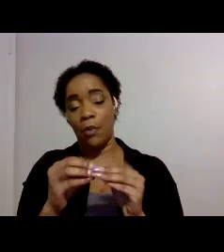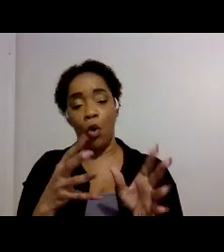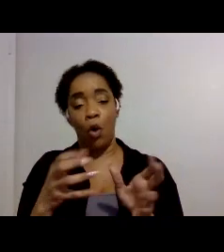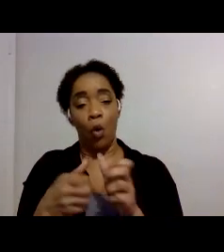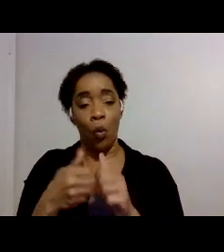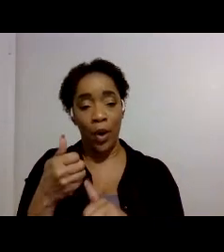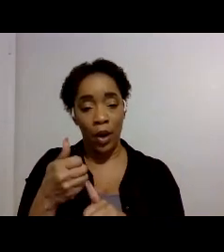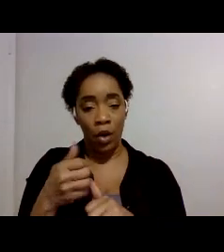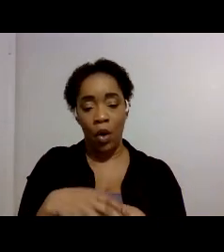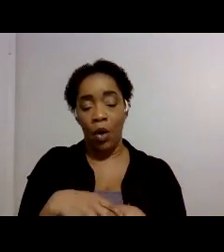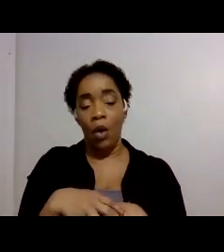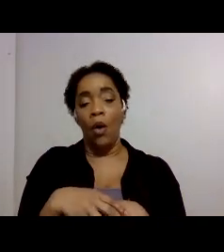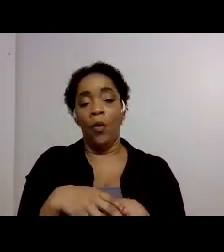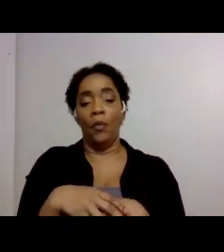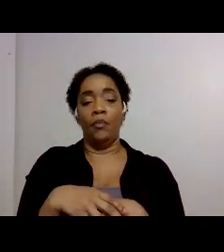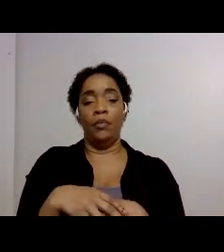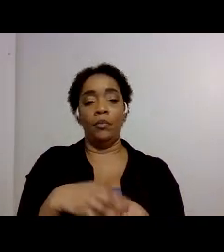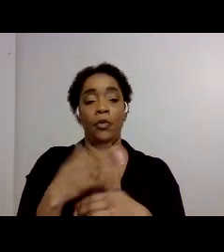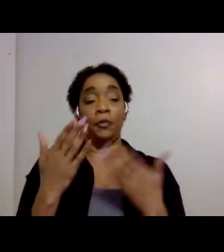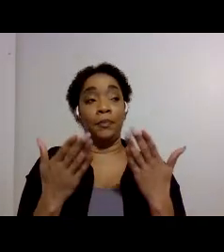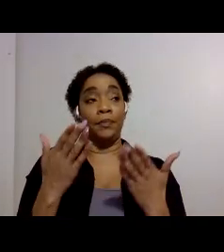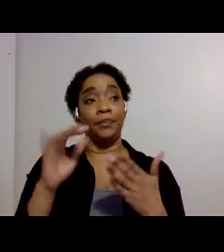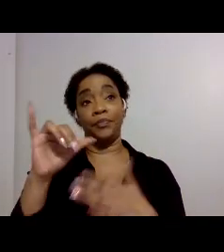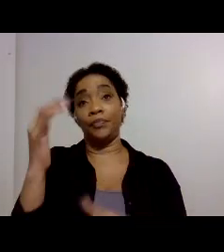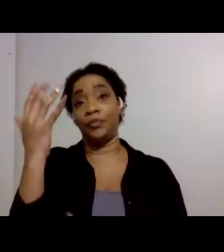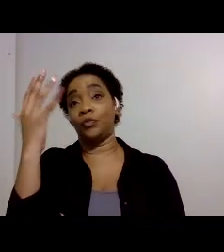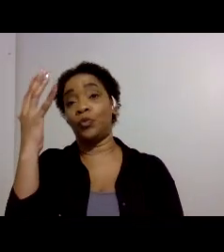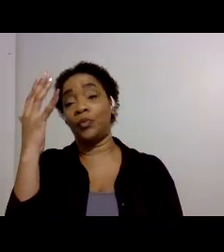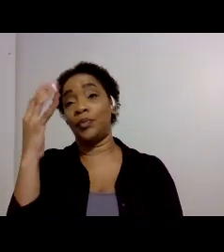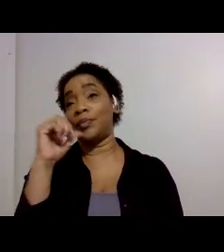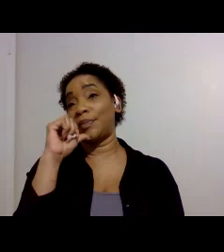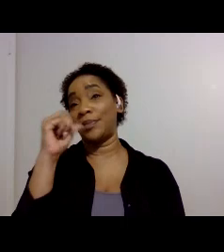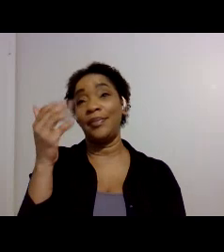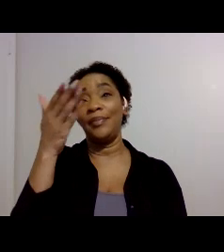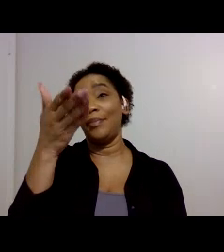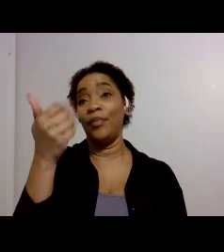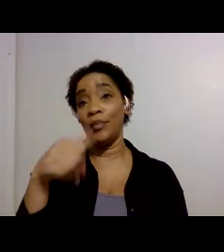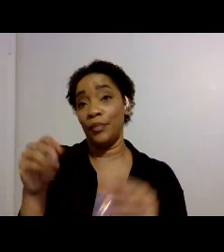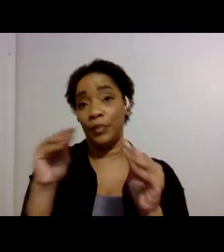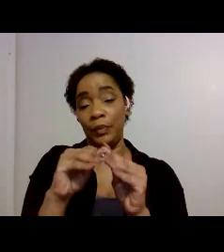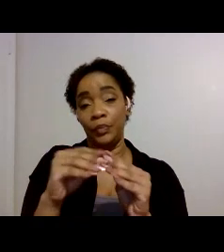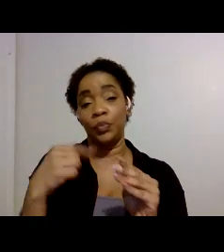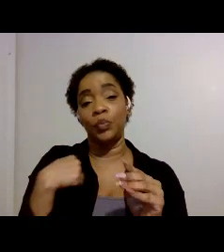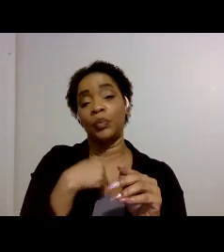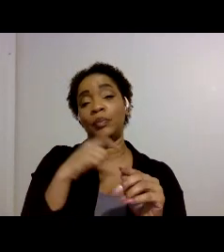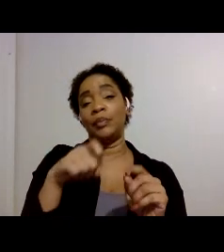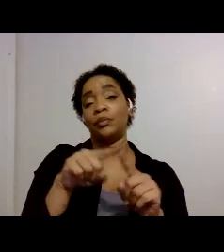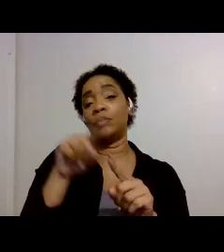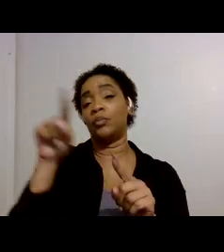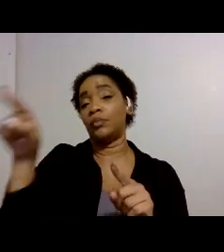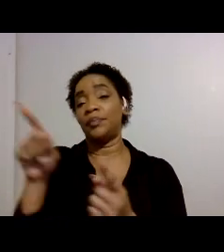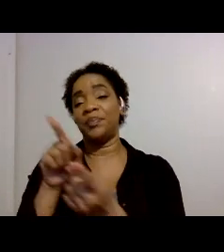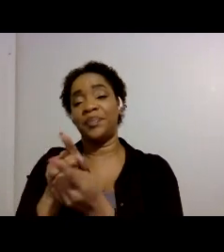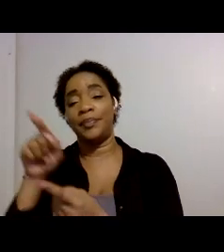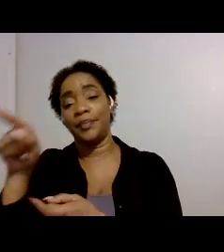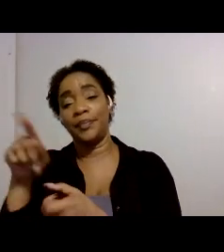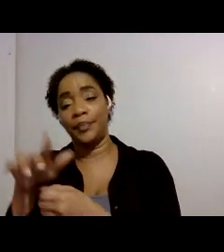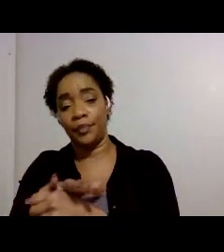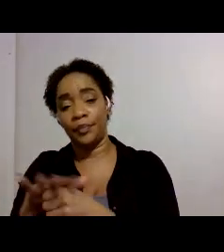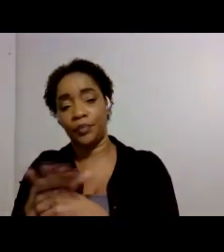that house is now, something else or parking lot. Let's go to this area. So you want to constantly review